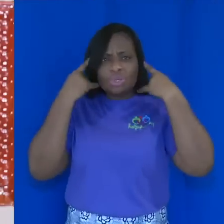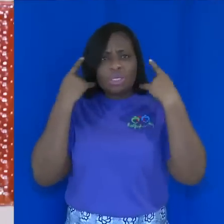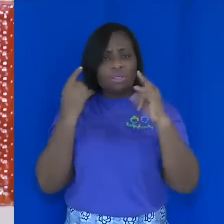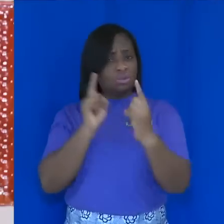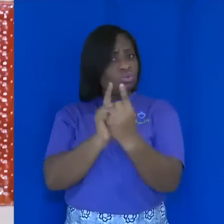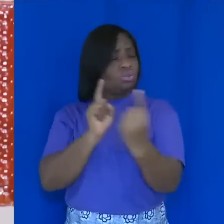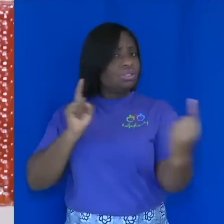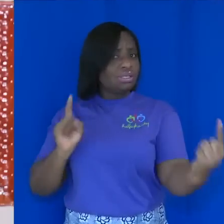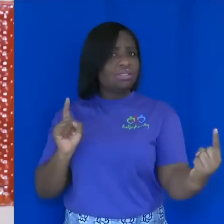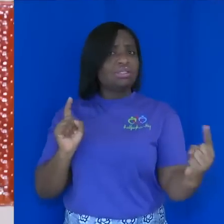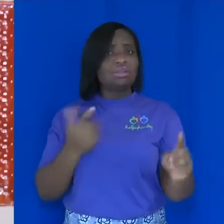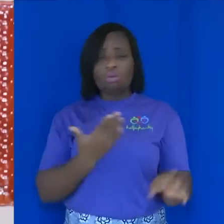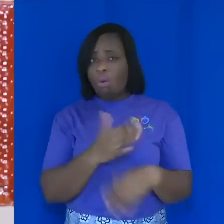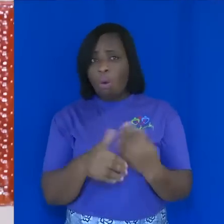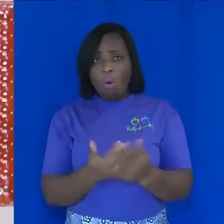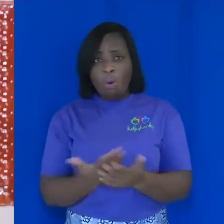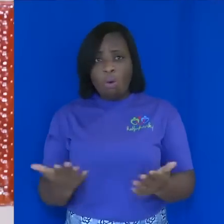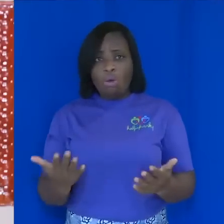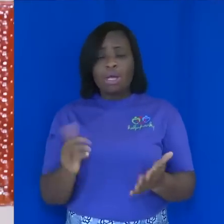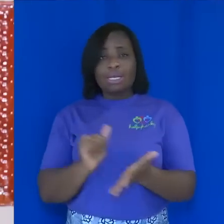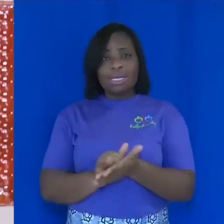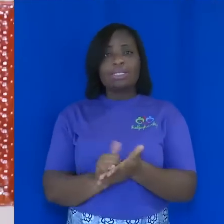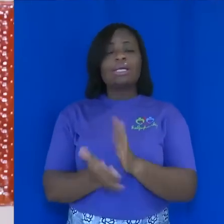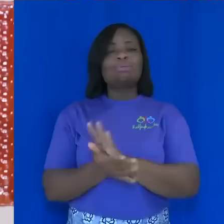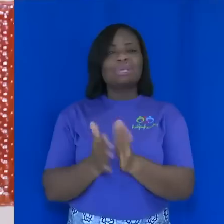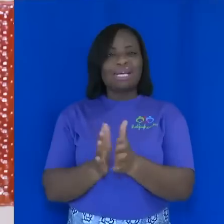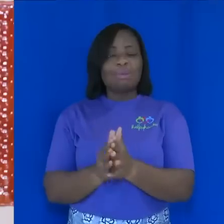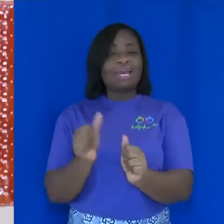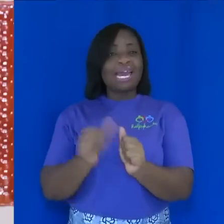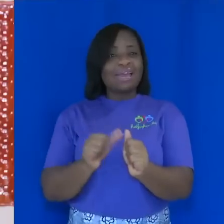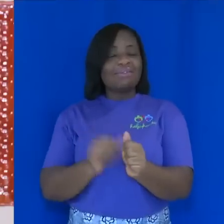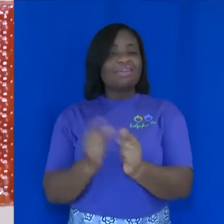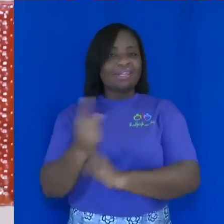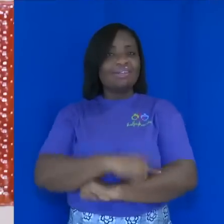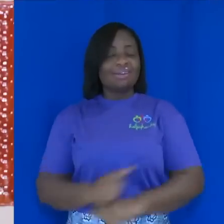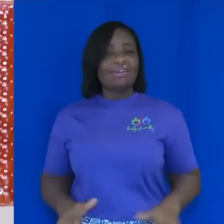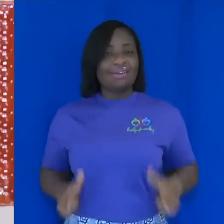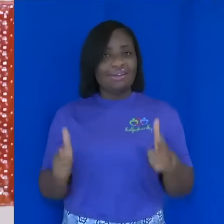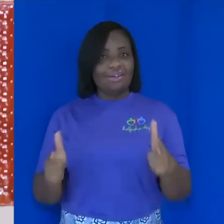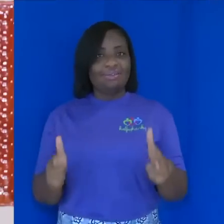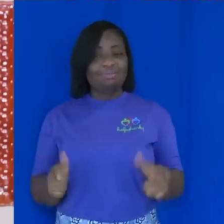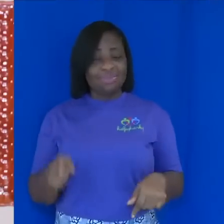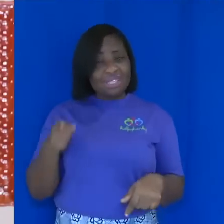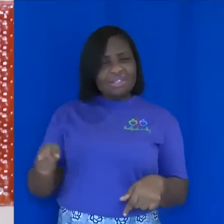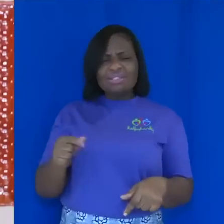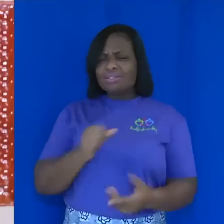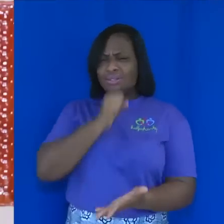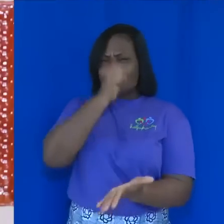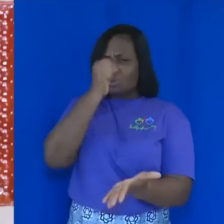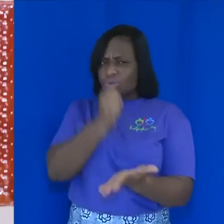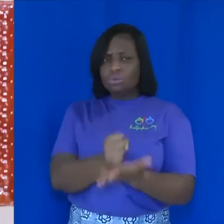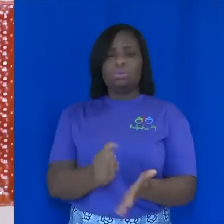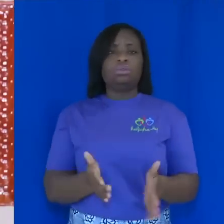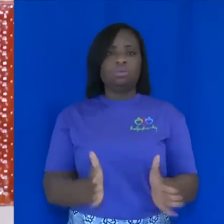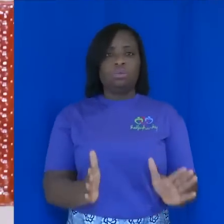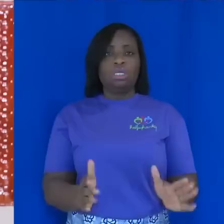social distancing protocols that have become part of our daily routines. This is the surest way